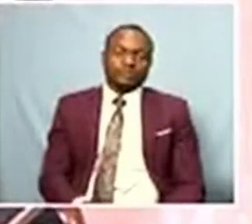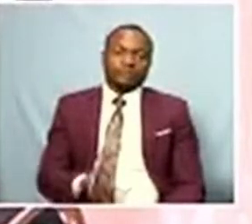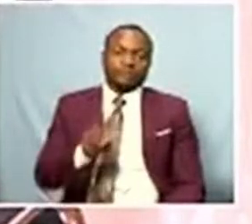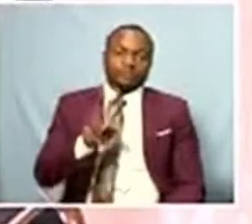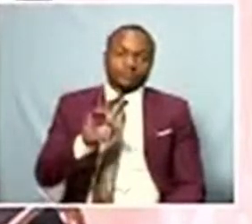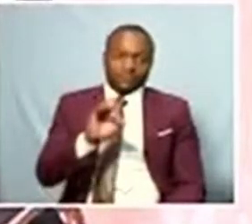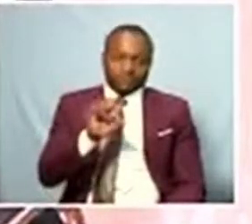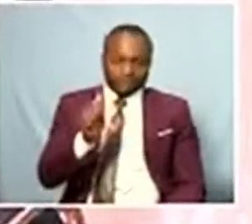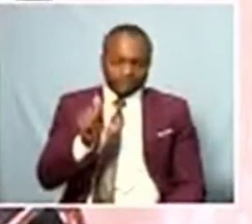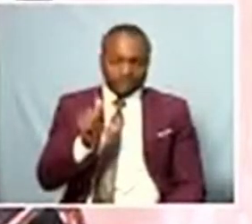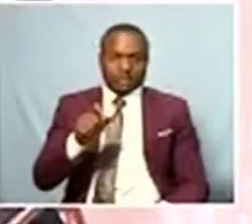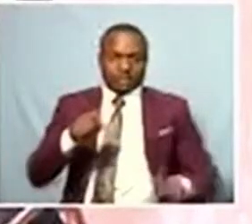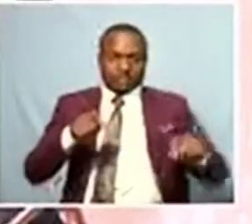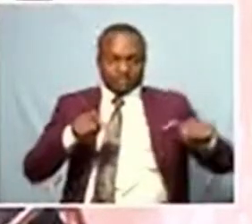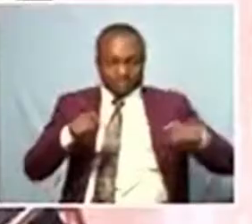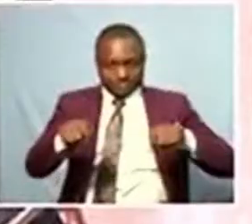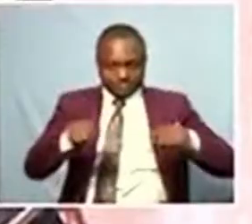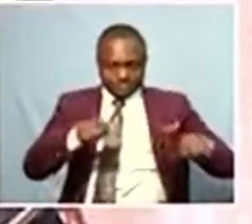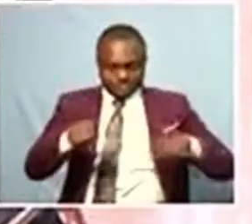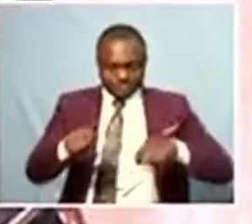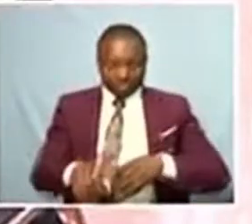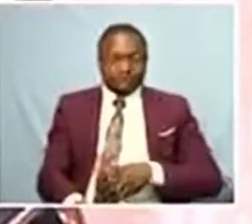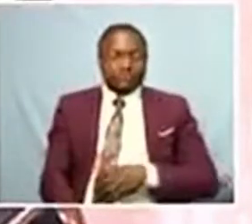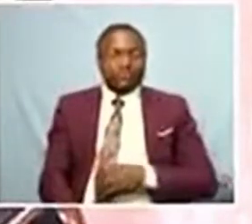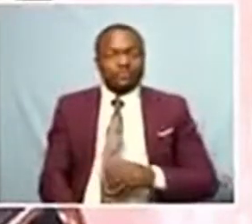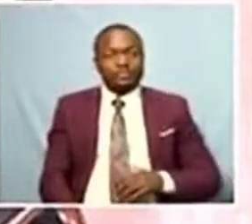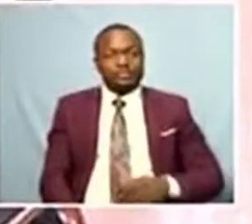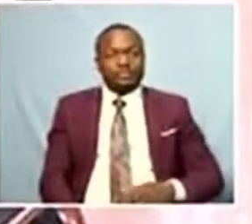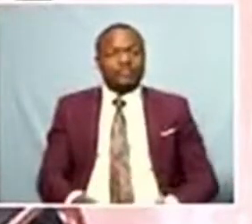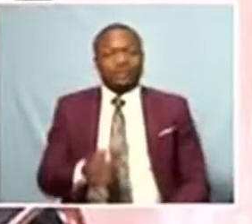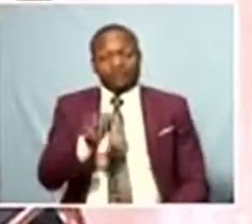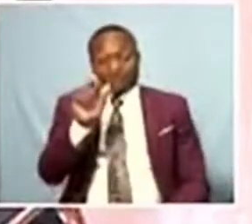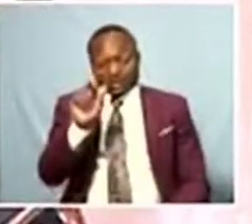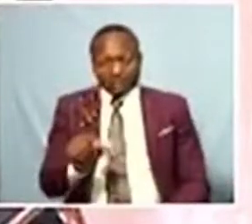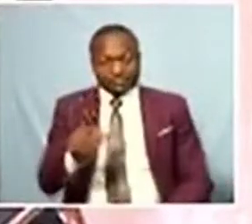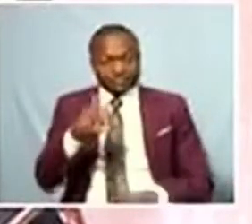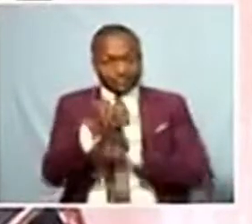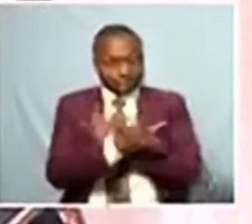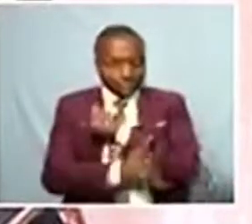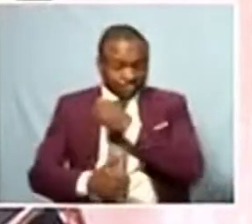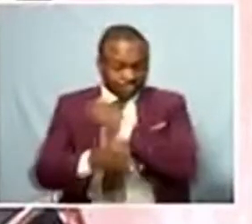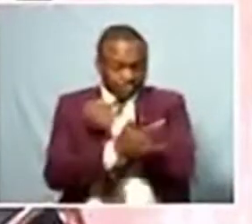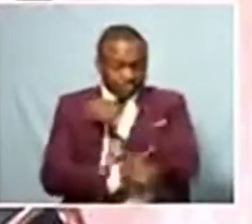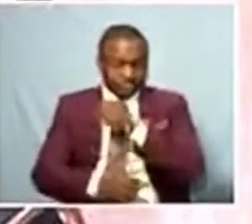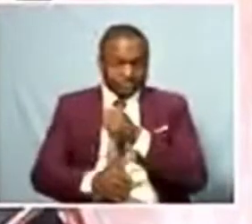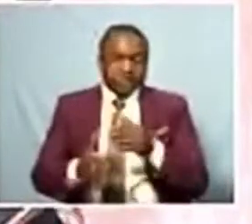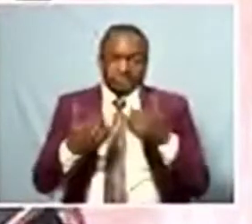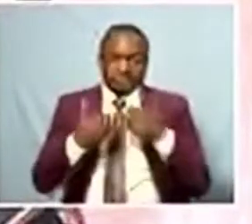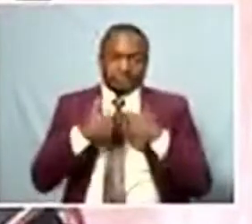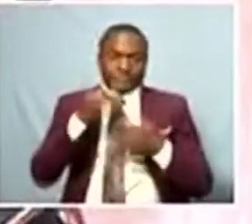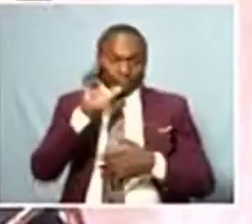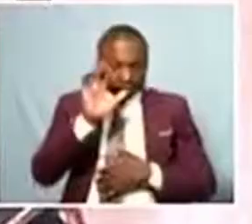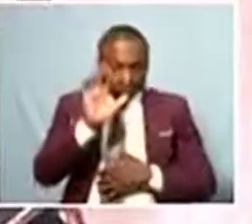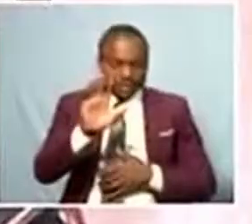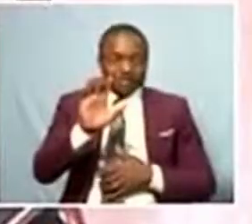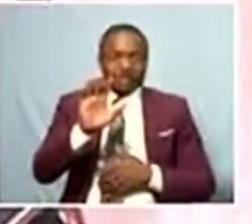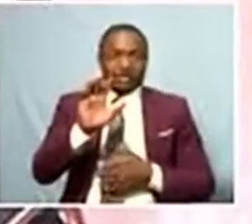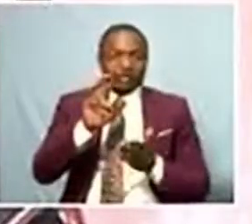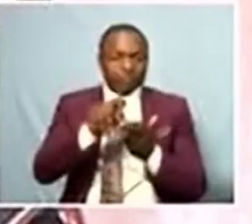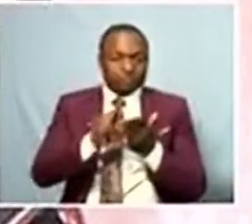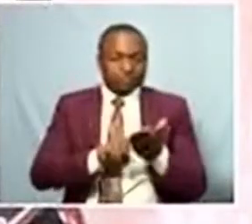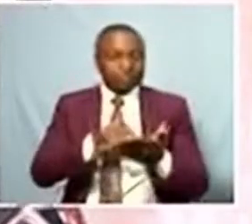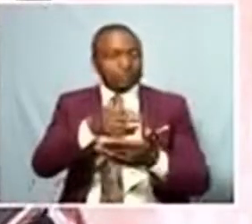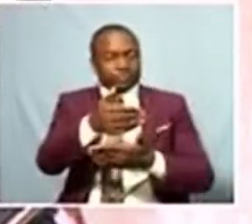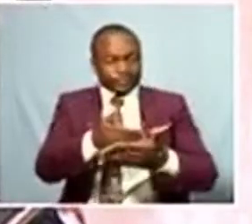visa regulations. Each country has their own conditions, and